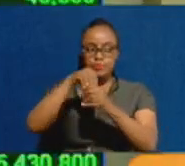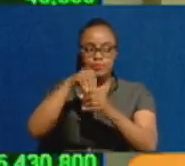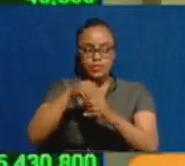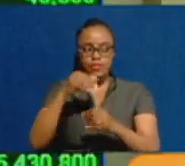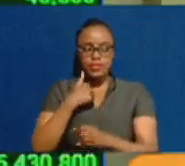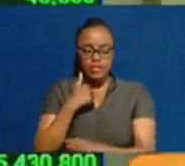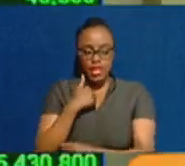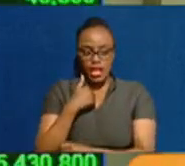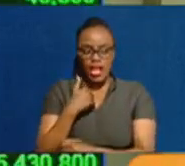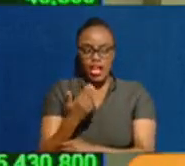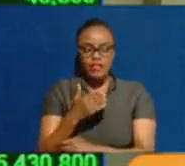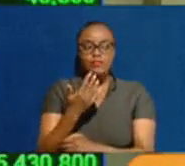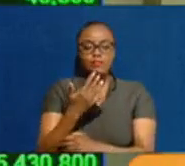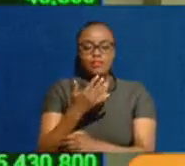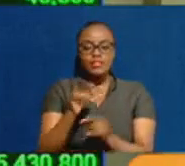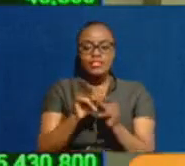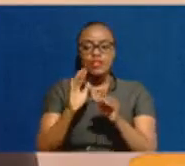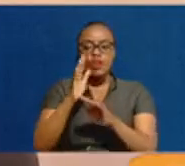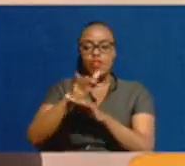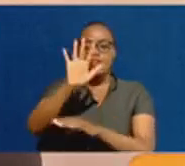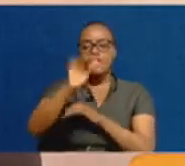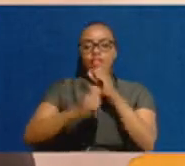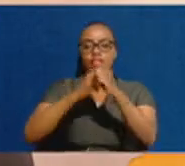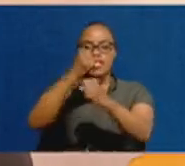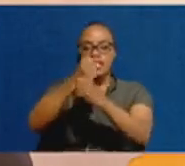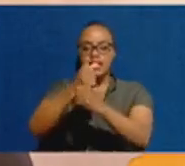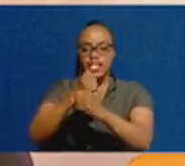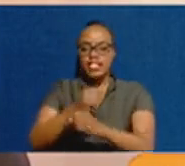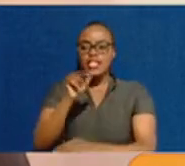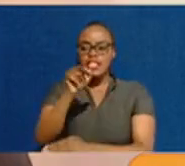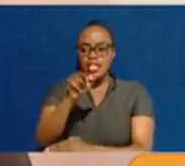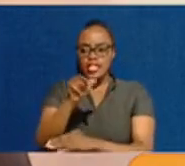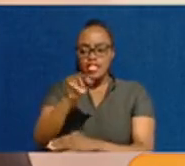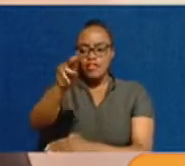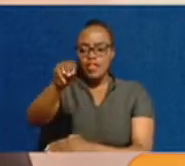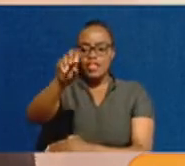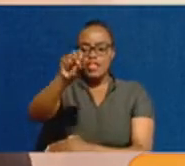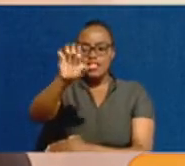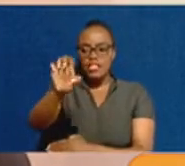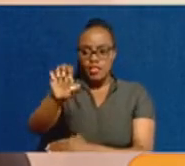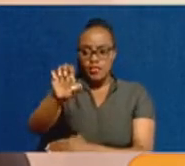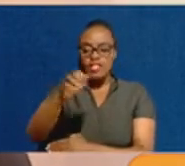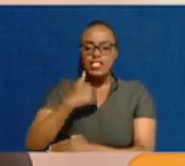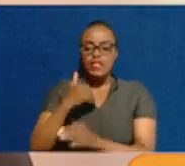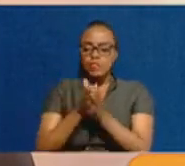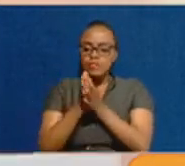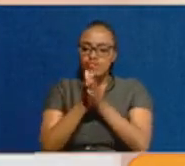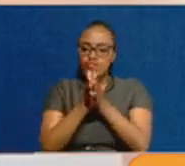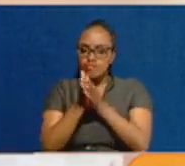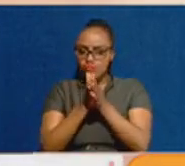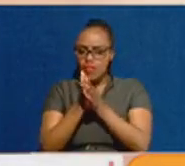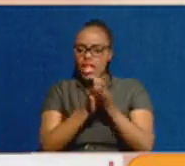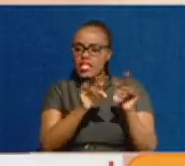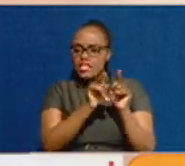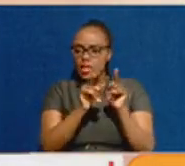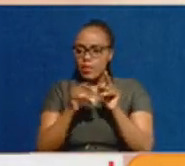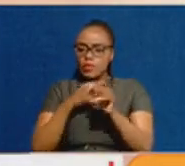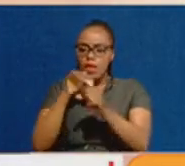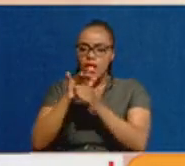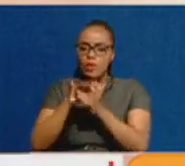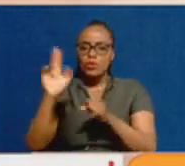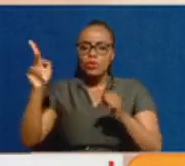no key investments in over 5 years. This NSE, I look forward to many